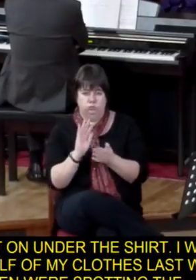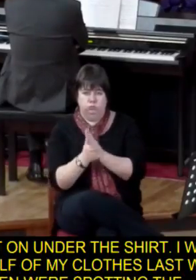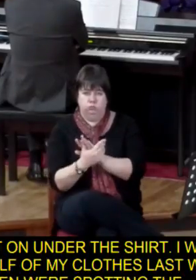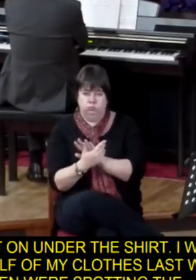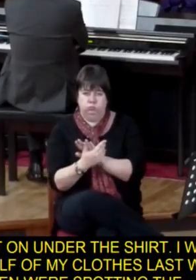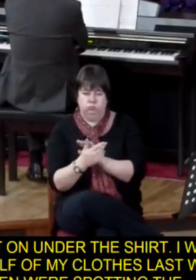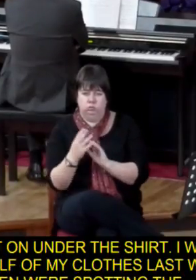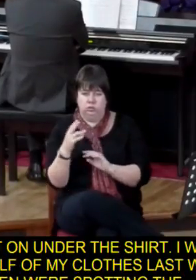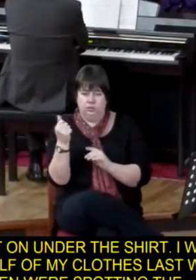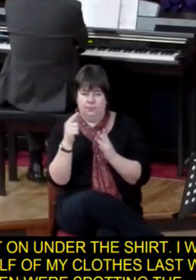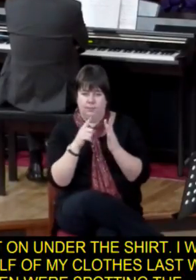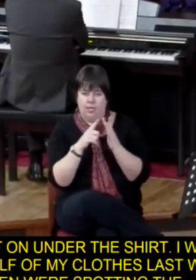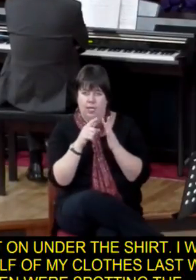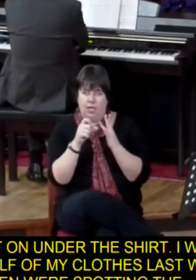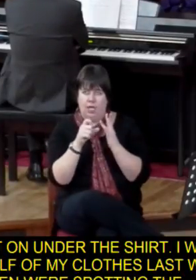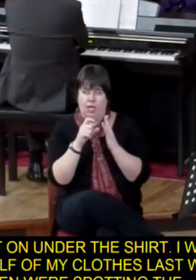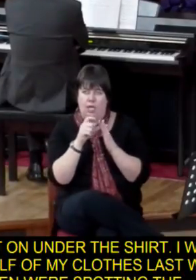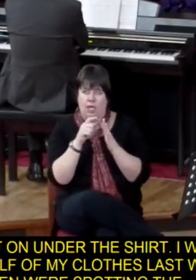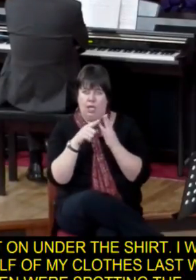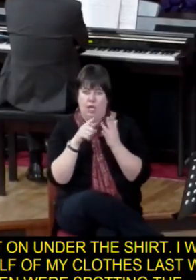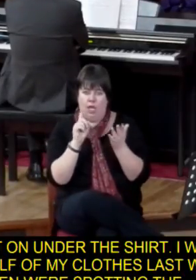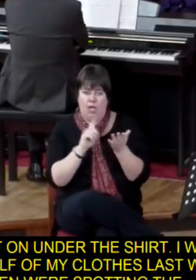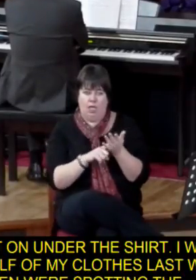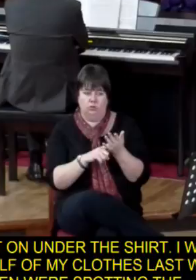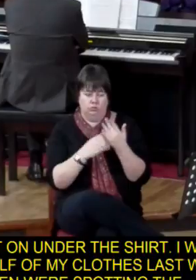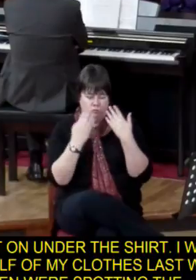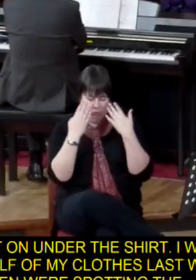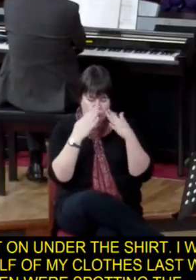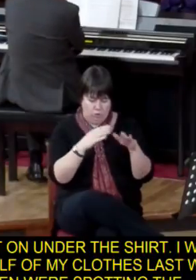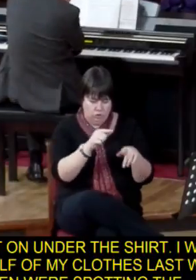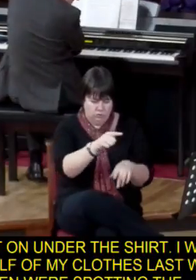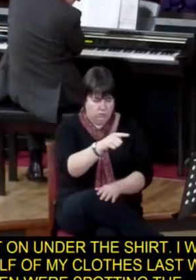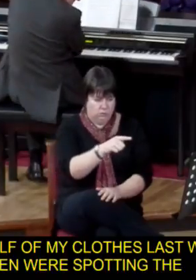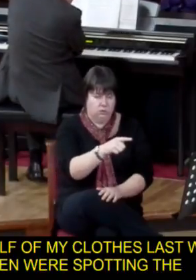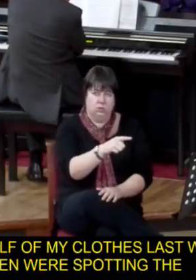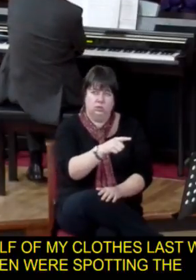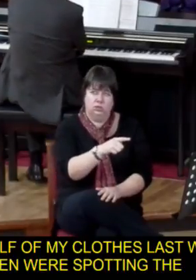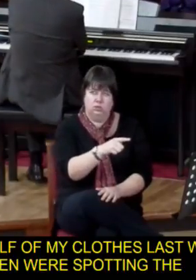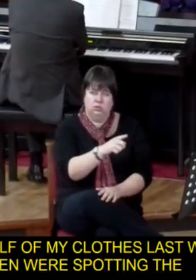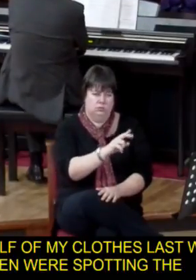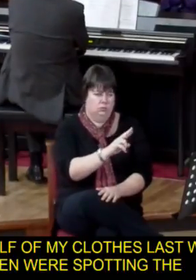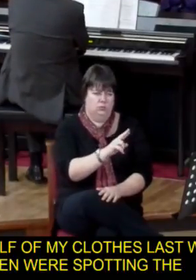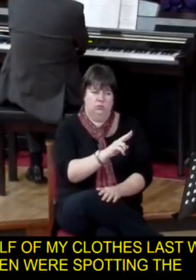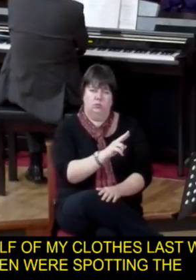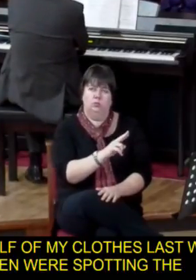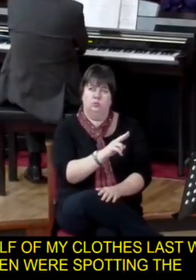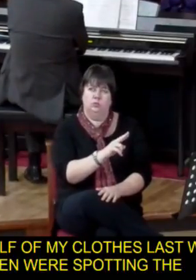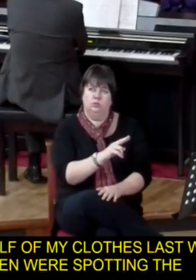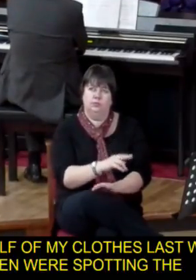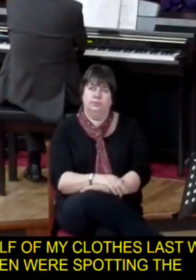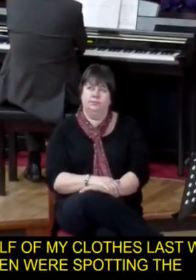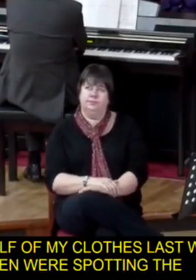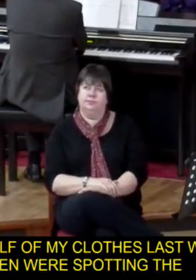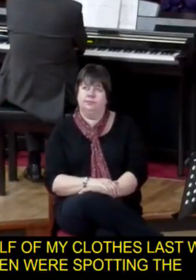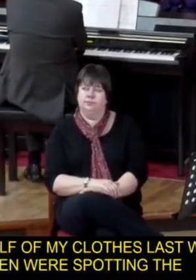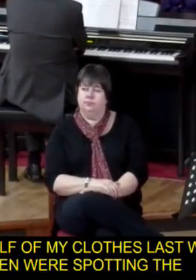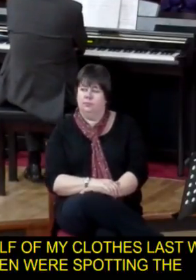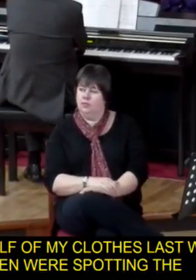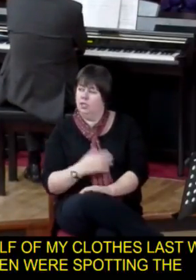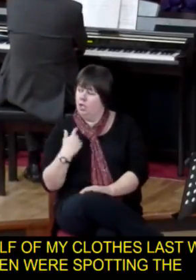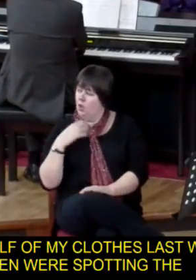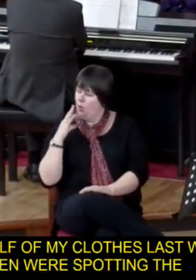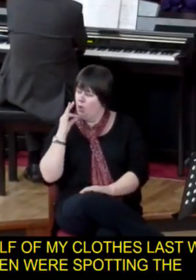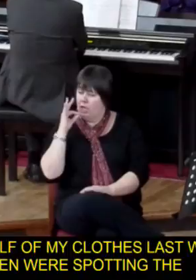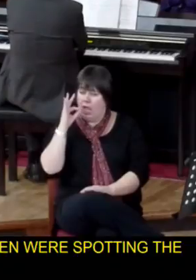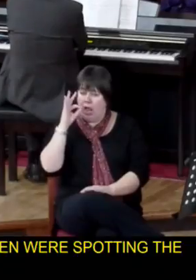people worshipped. The enemies of God were worshipping idols. But you're going to tell me a wee bit about what you've